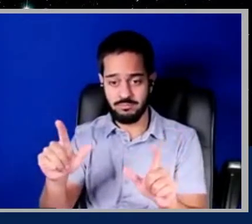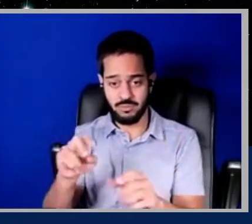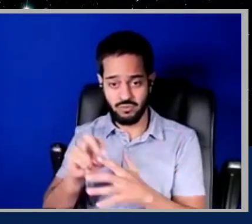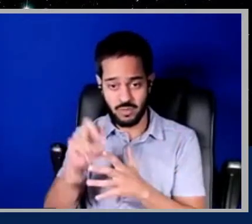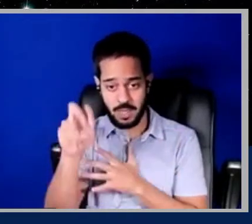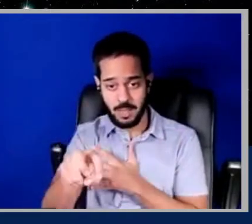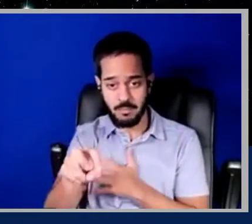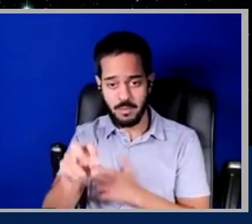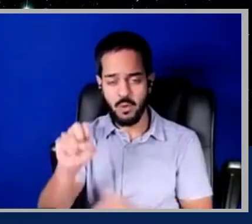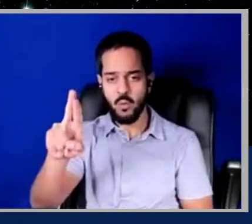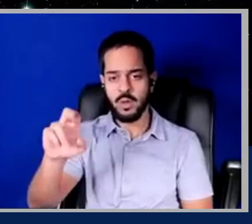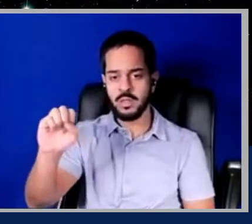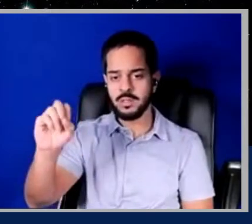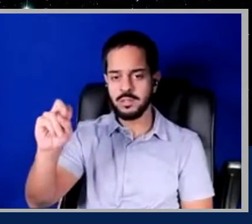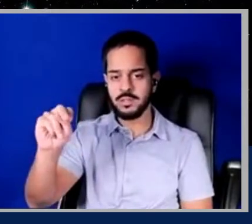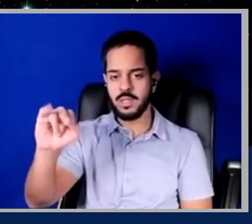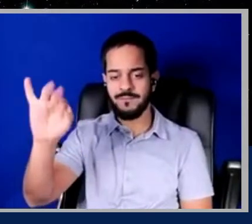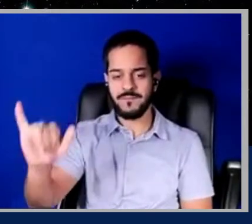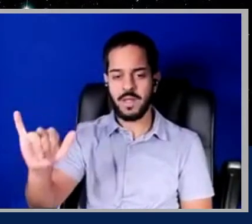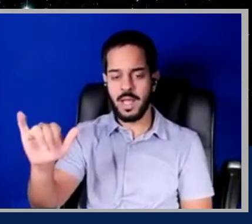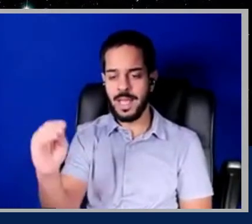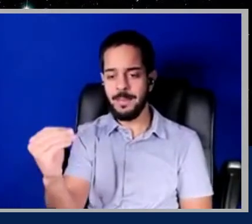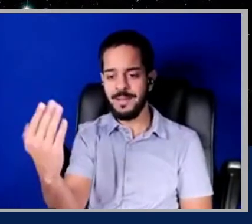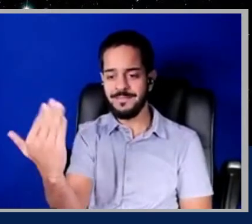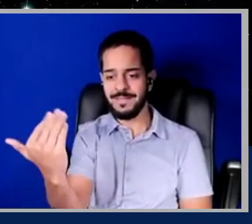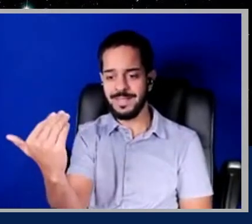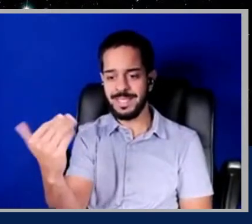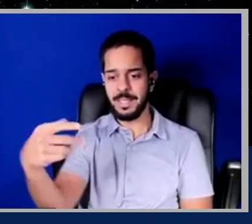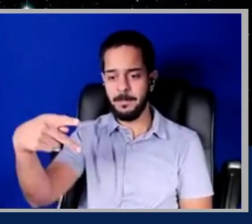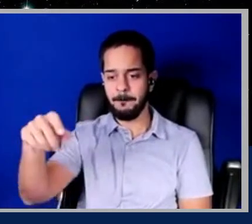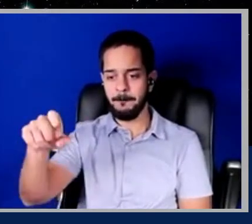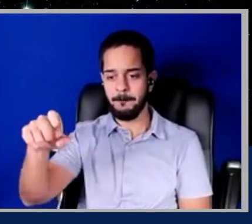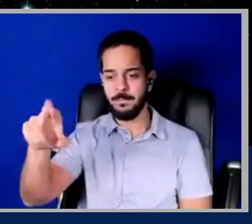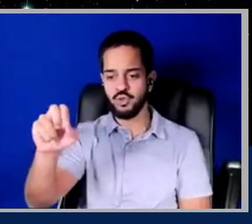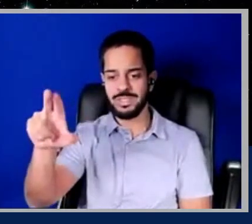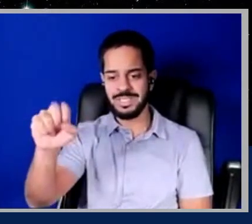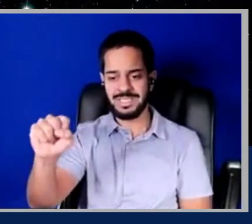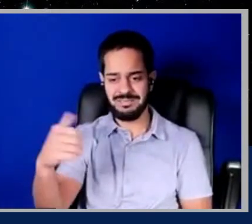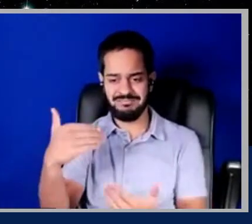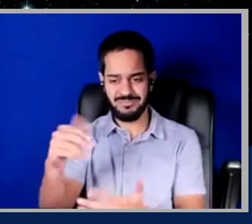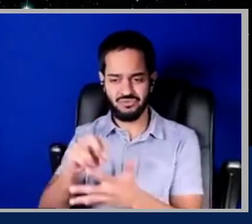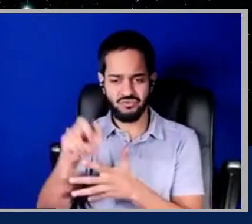got a Sonify M51. Sure. Perseus is in there. Let's just go M16, shall we?